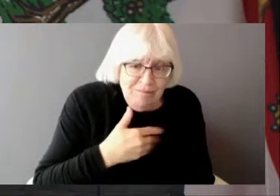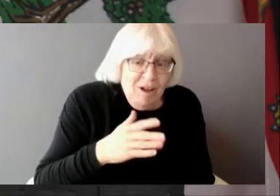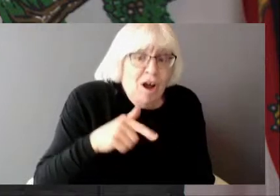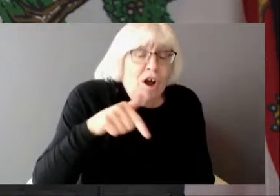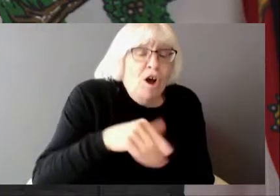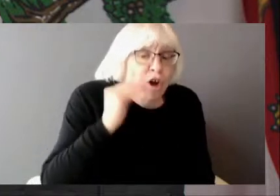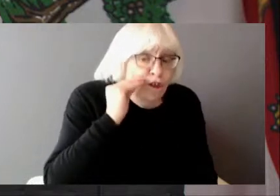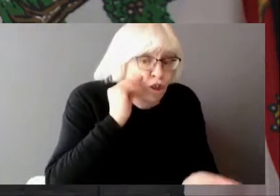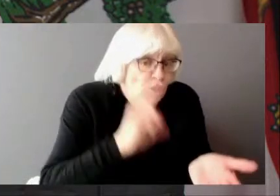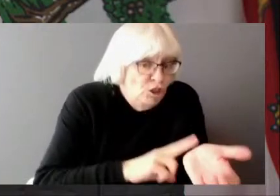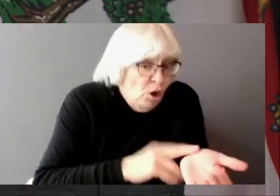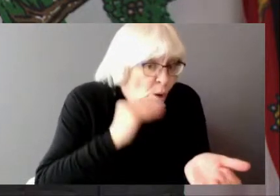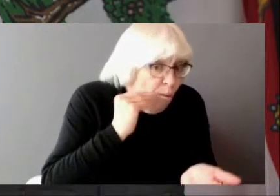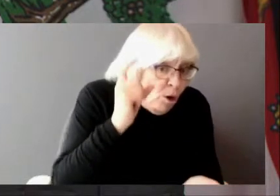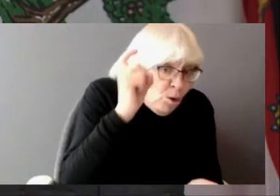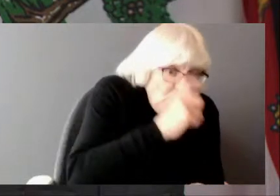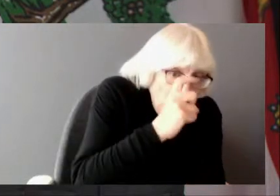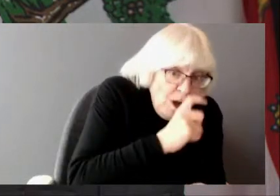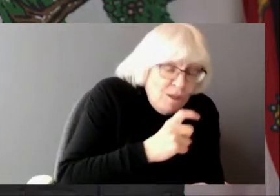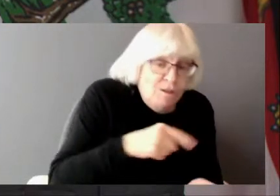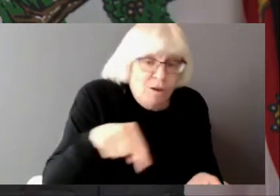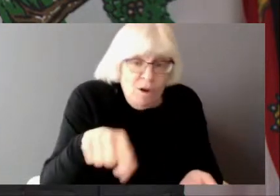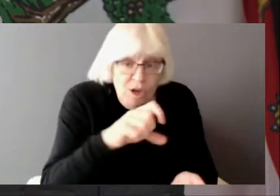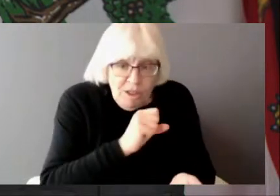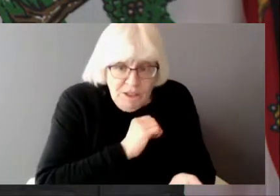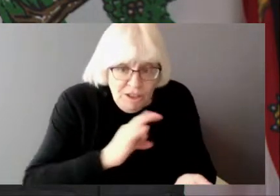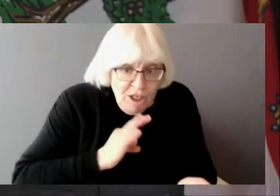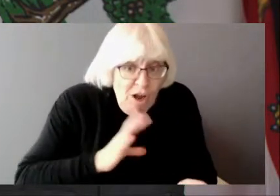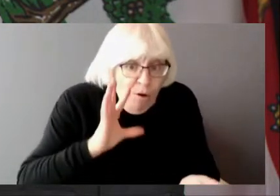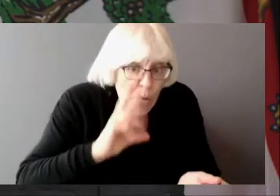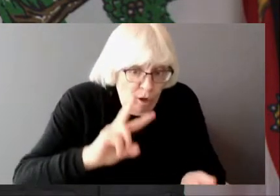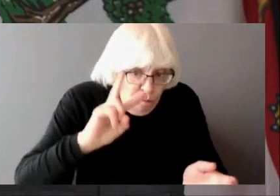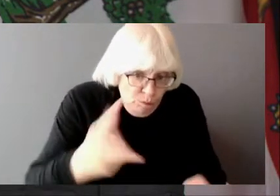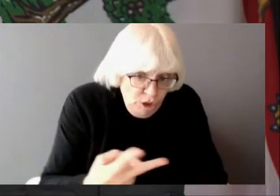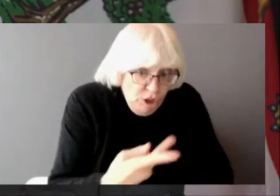community care homes have those been completed as of today?